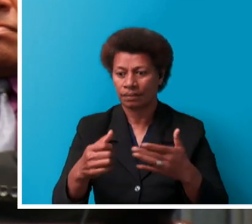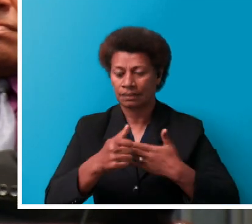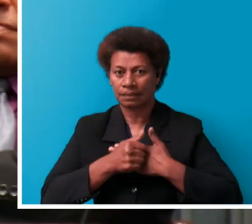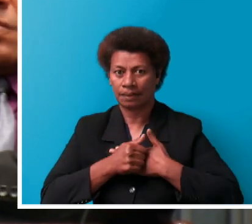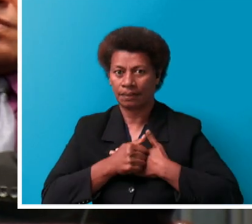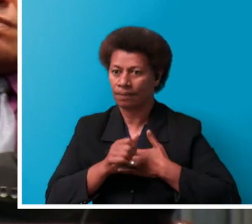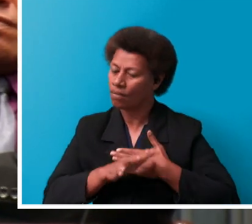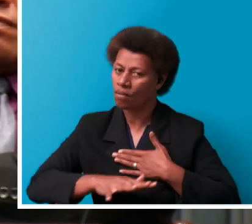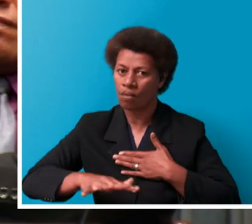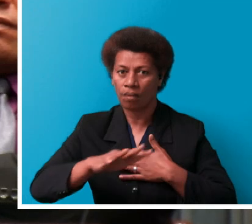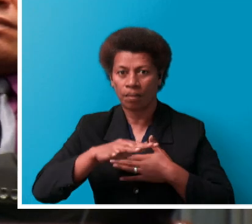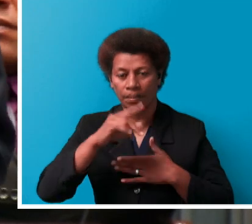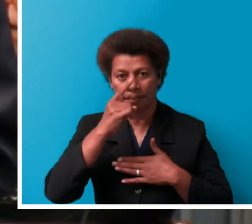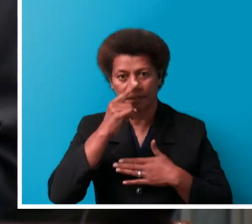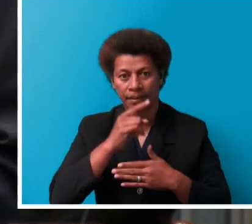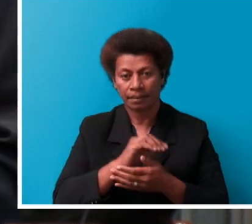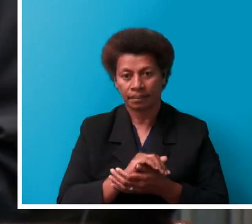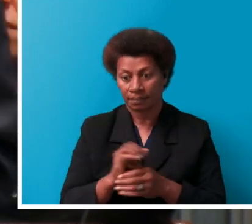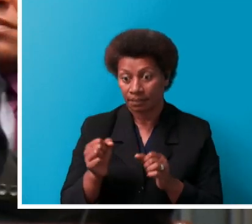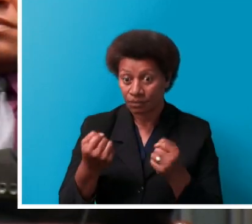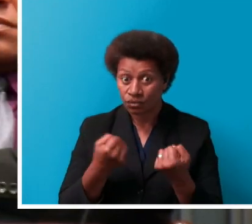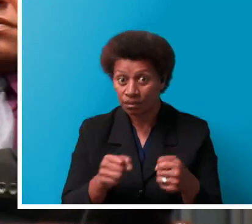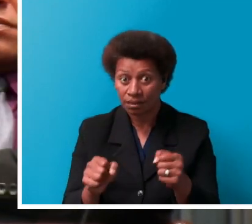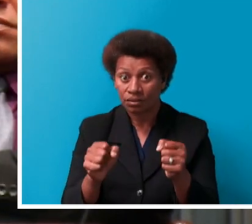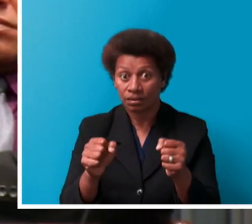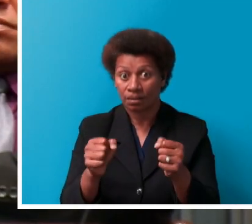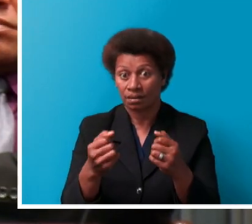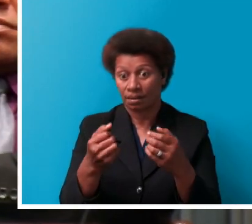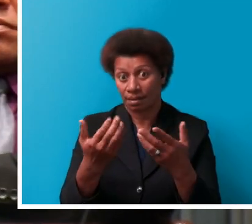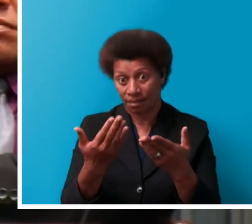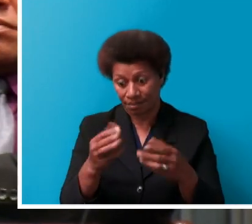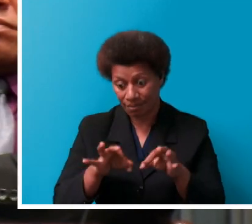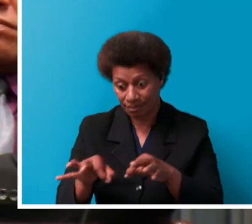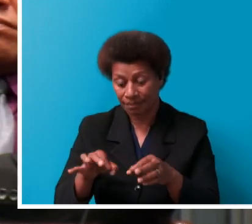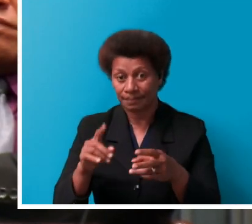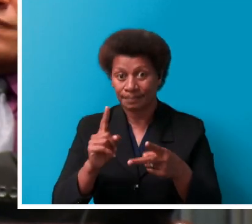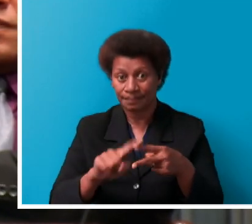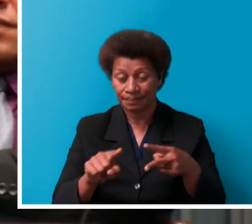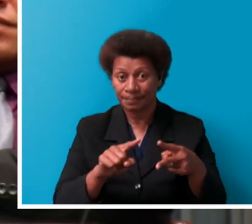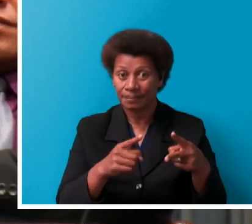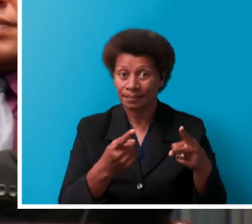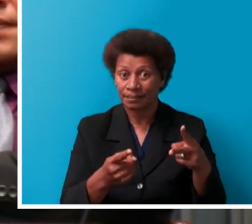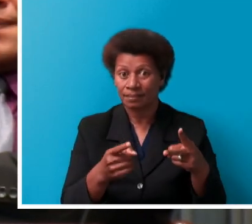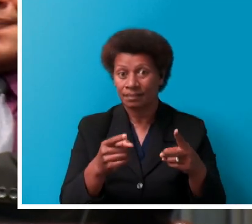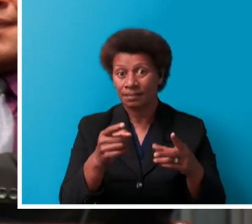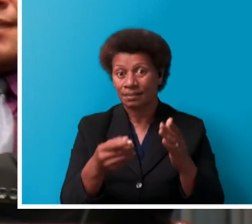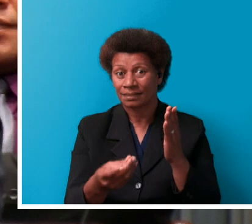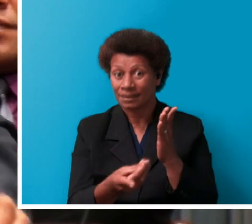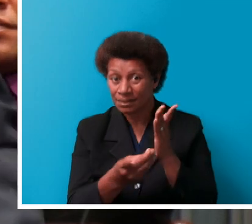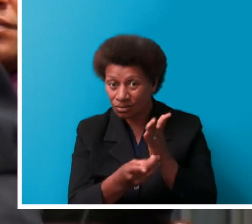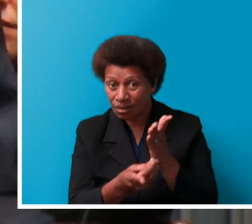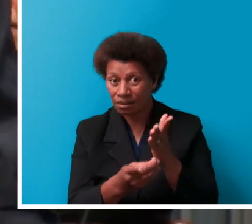people. With strategic initiatives such as policy reform, digital transformation, and strengthened